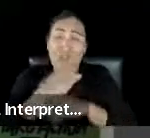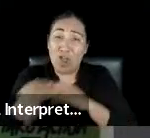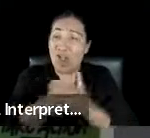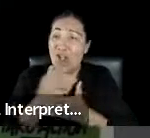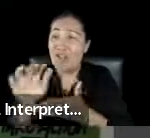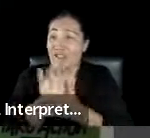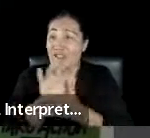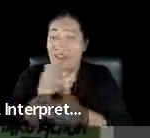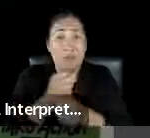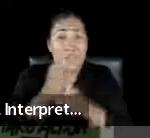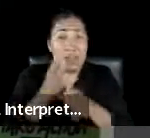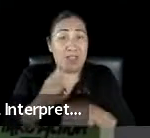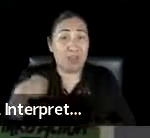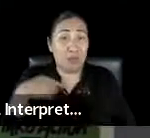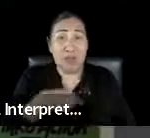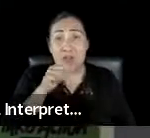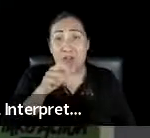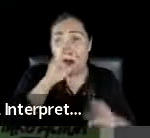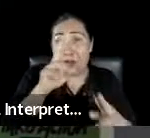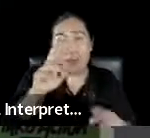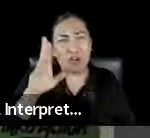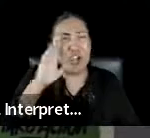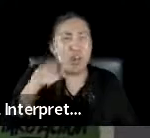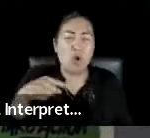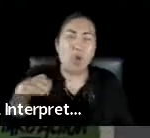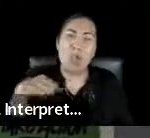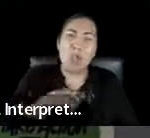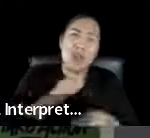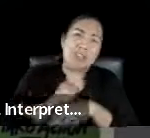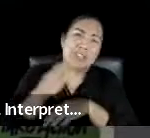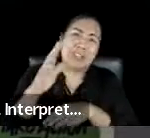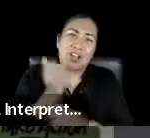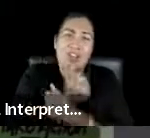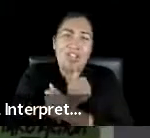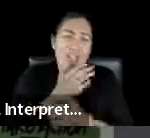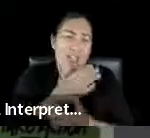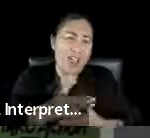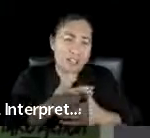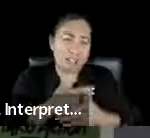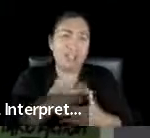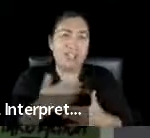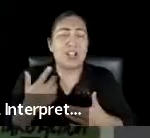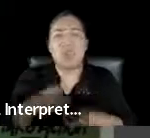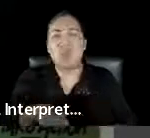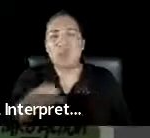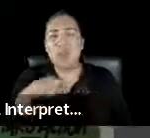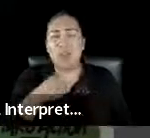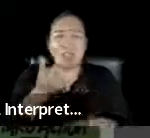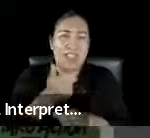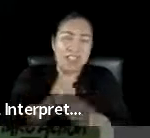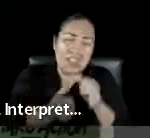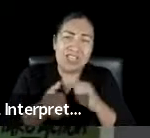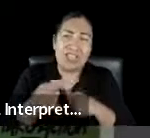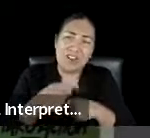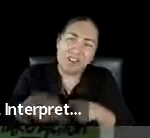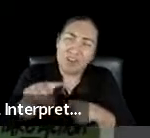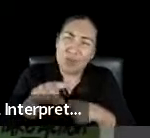that we didn't get to honor tonight, just know that we are sending our love and our appreciation, and we're so proud of each and every one of